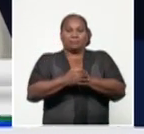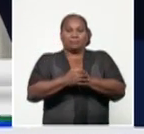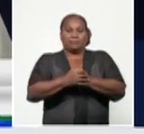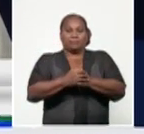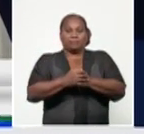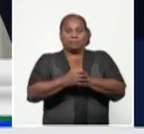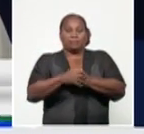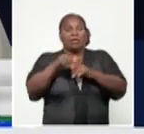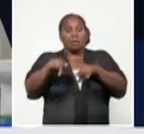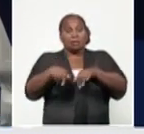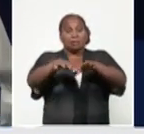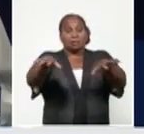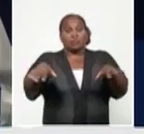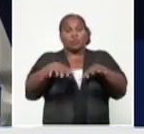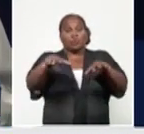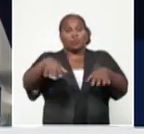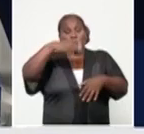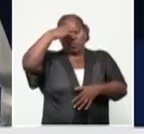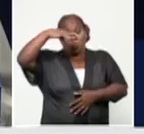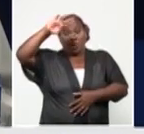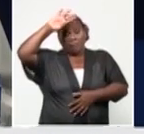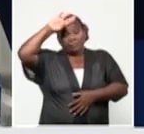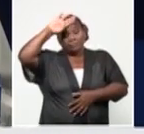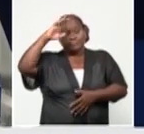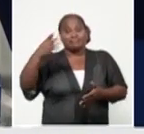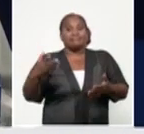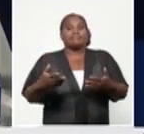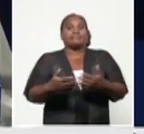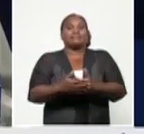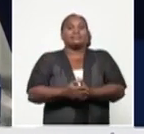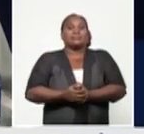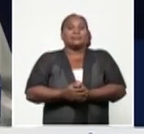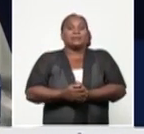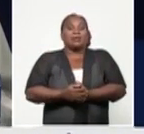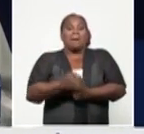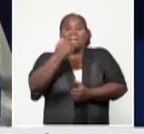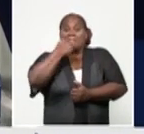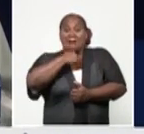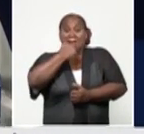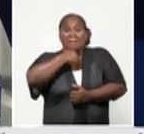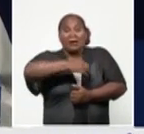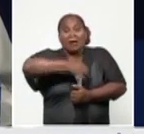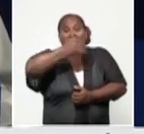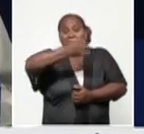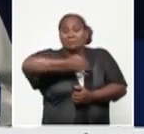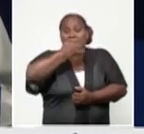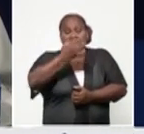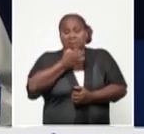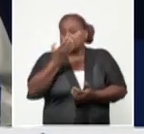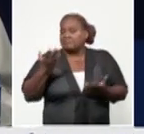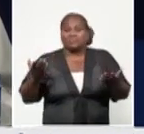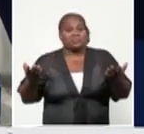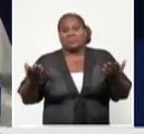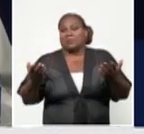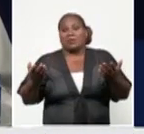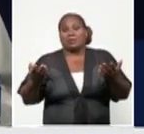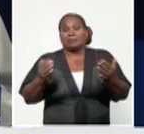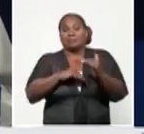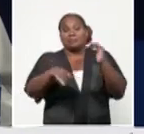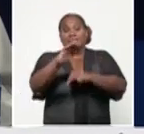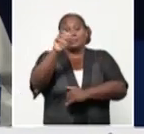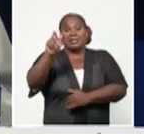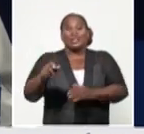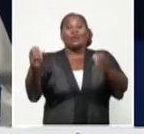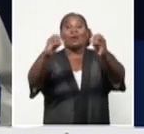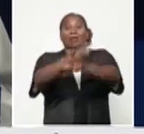much else that needs to be said, only that I reiterate what the minister said, that it's a question of complying with the